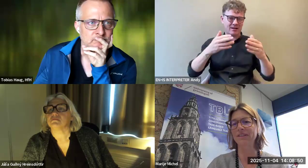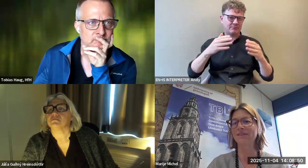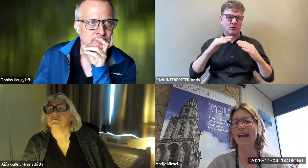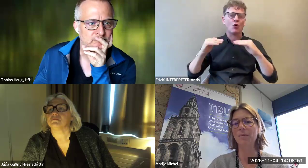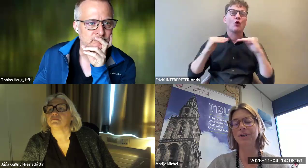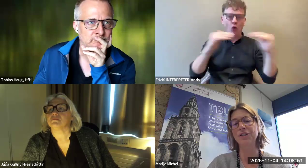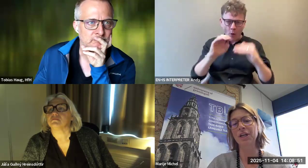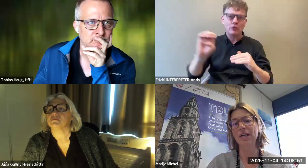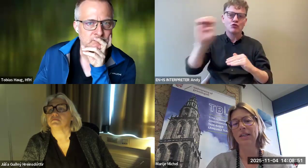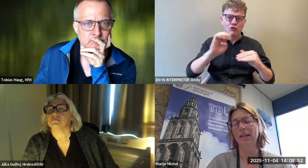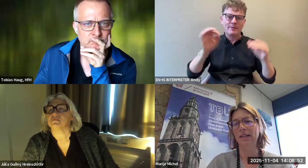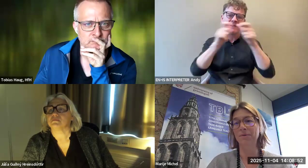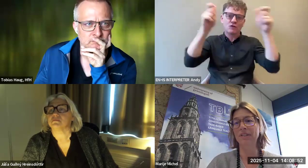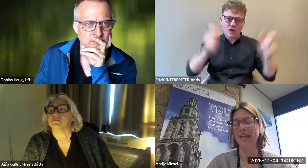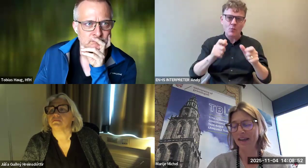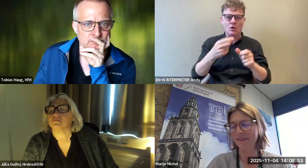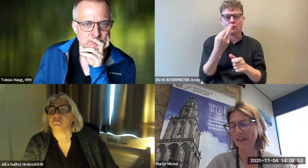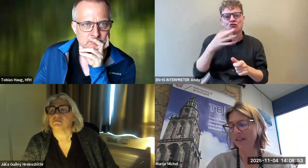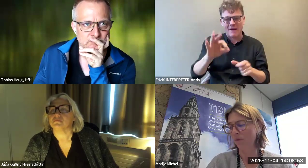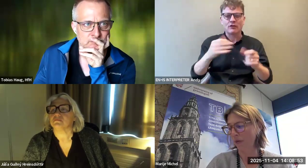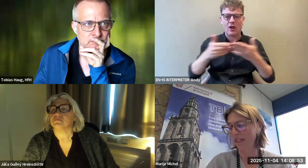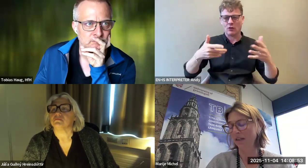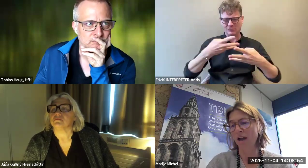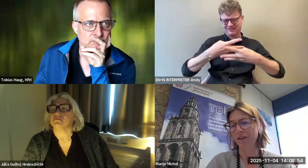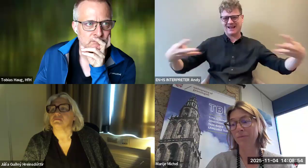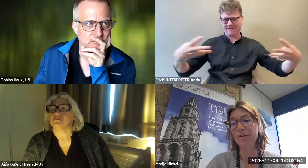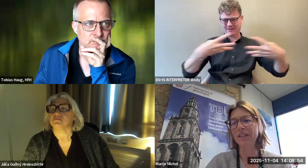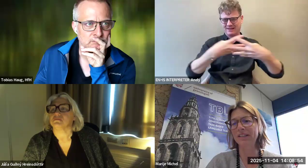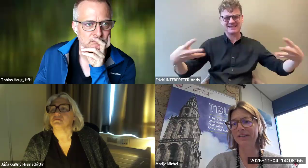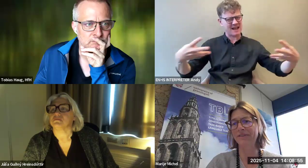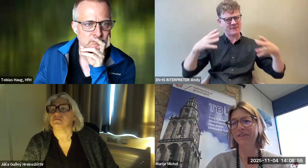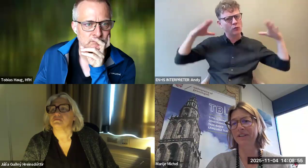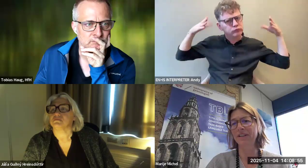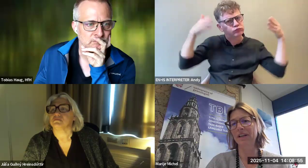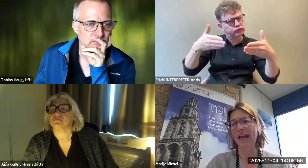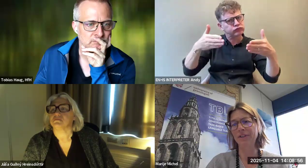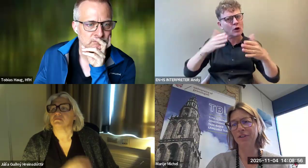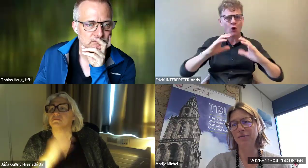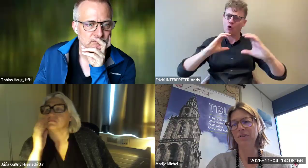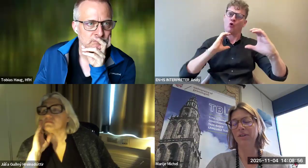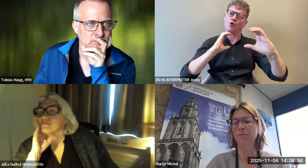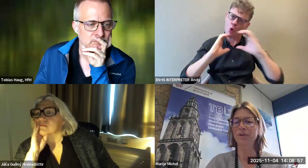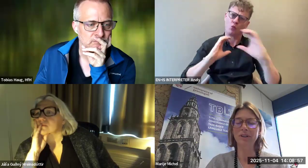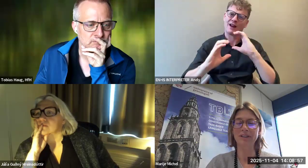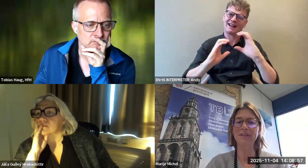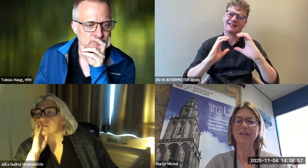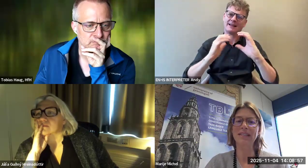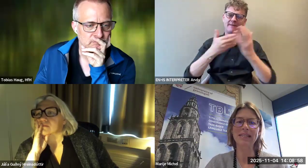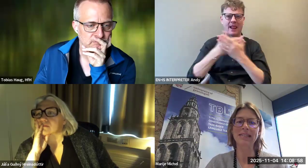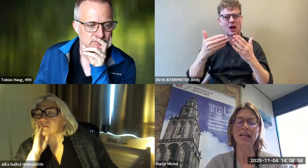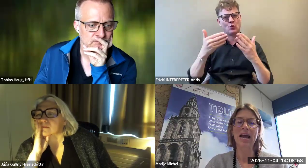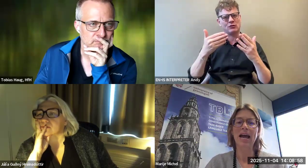for Reference of Language, that puts a heavy weight on communicative language use and